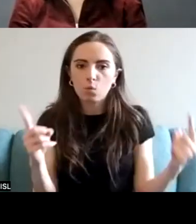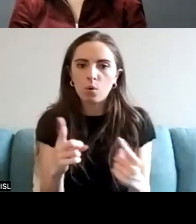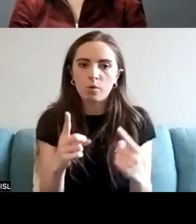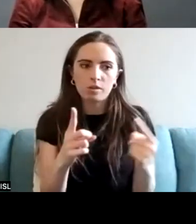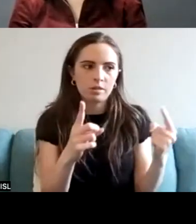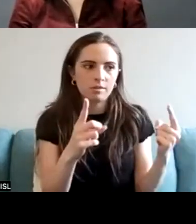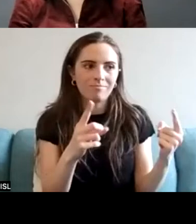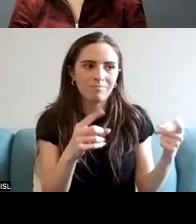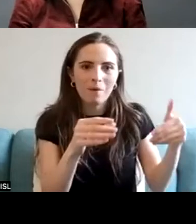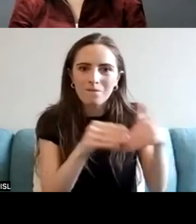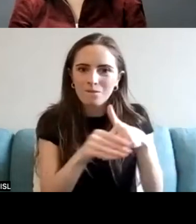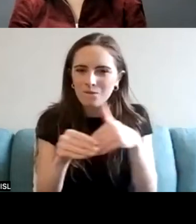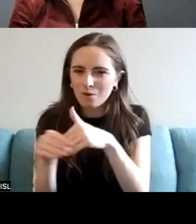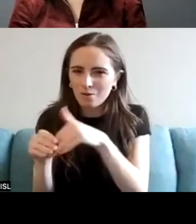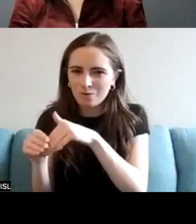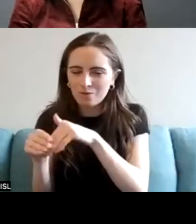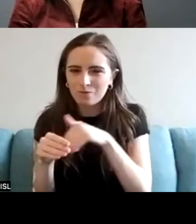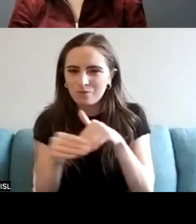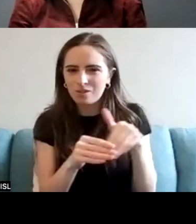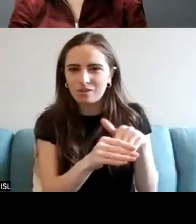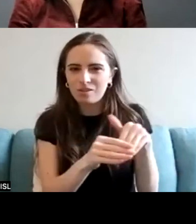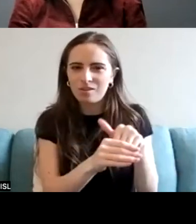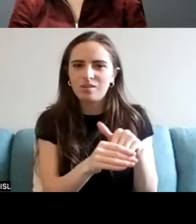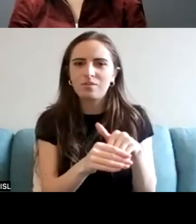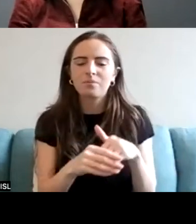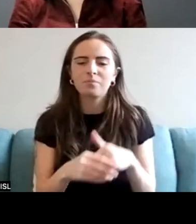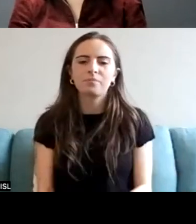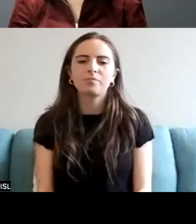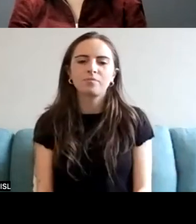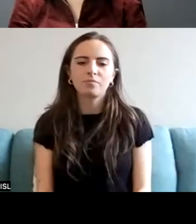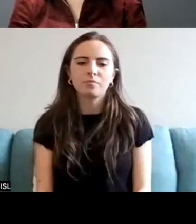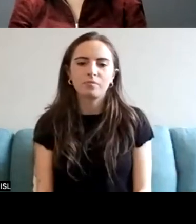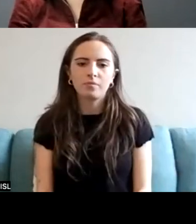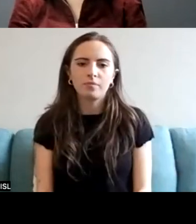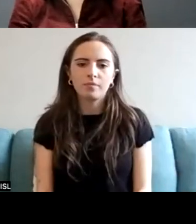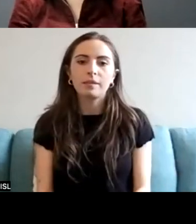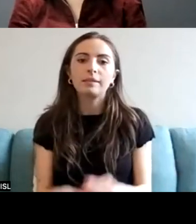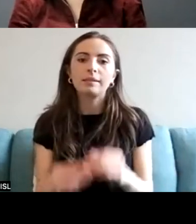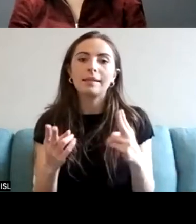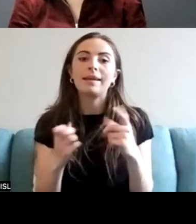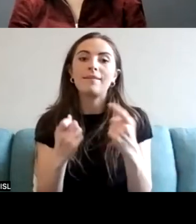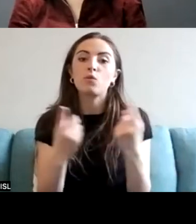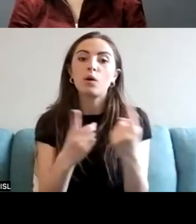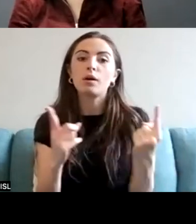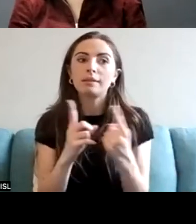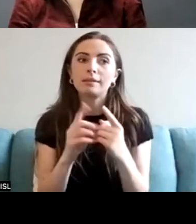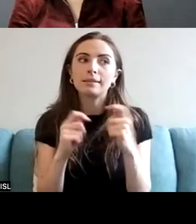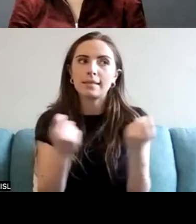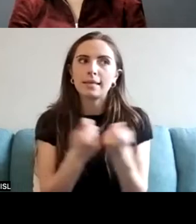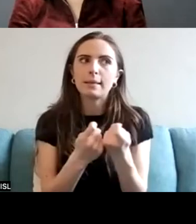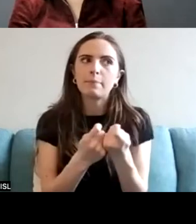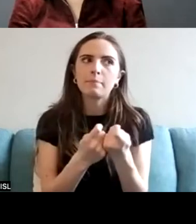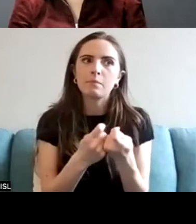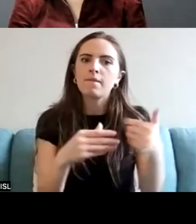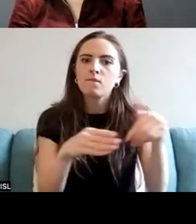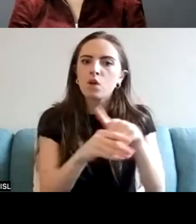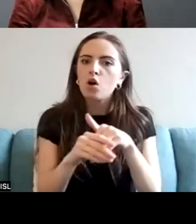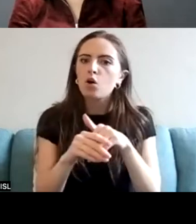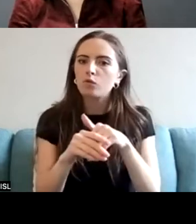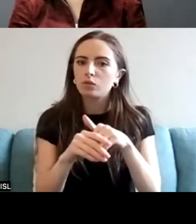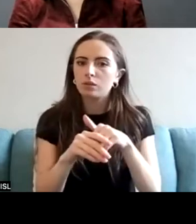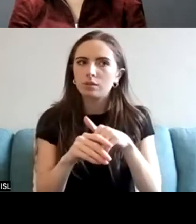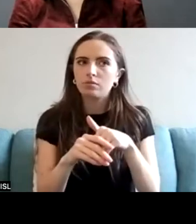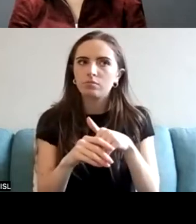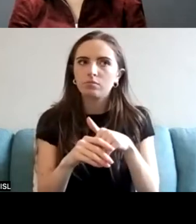of further information about how to be inclusive in your communications. And that goes as well for, like, if you're